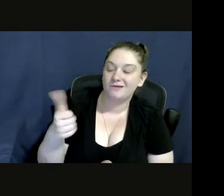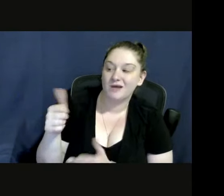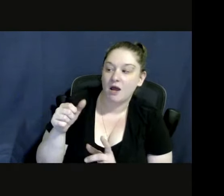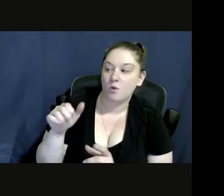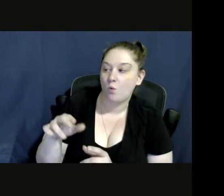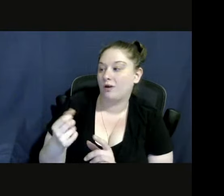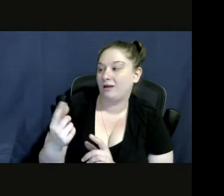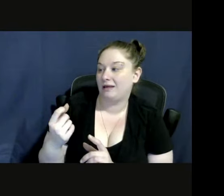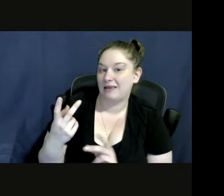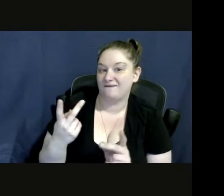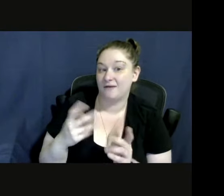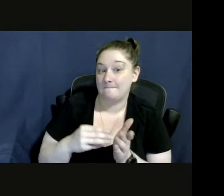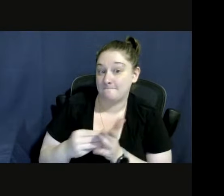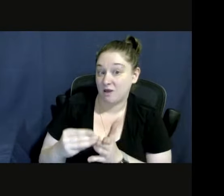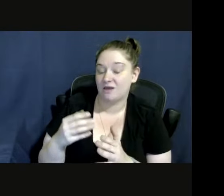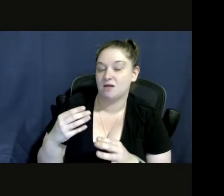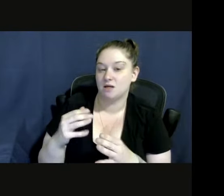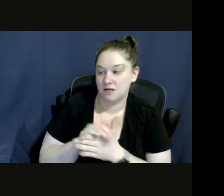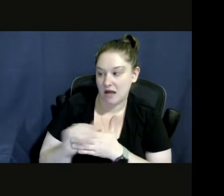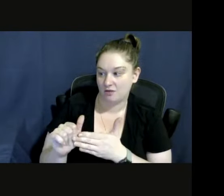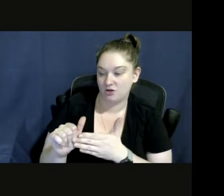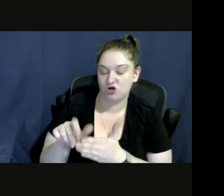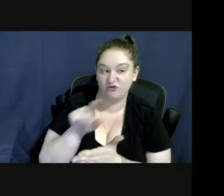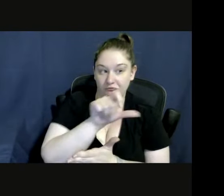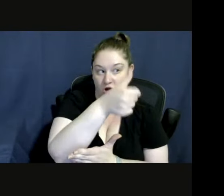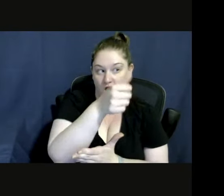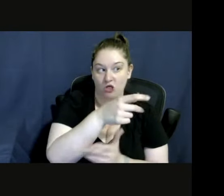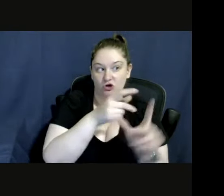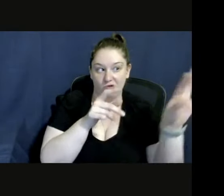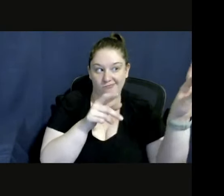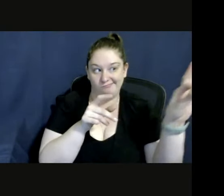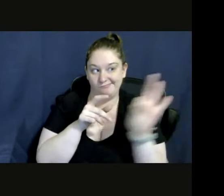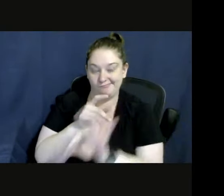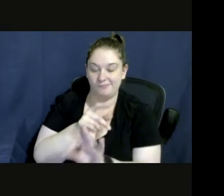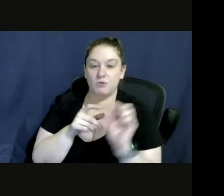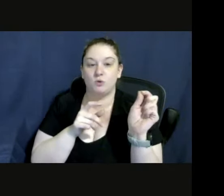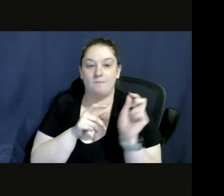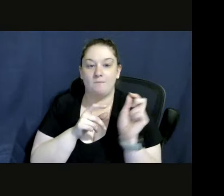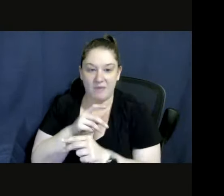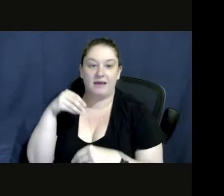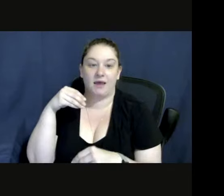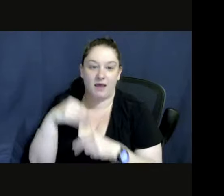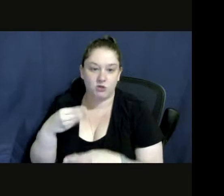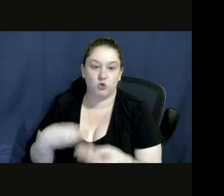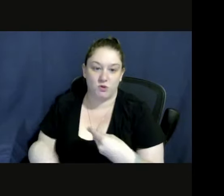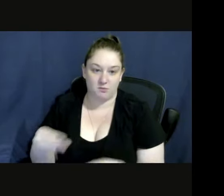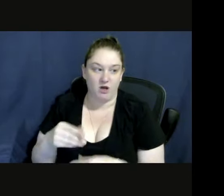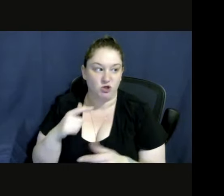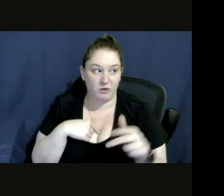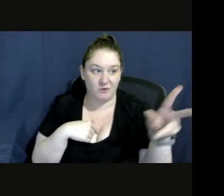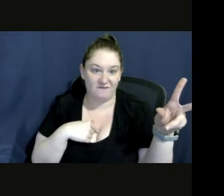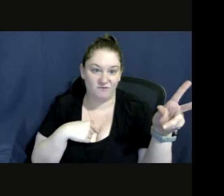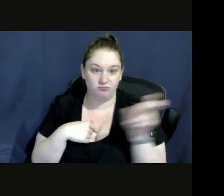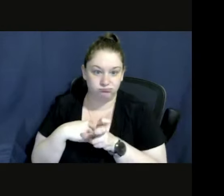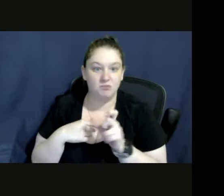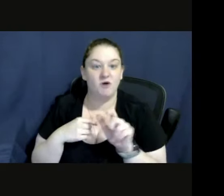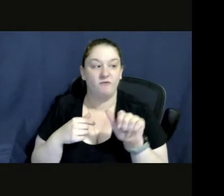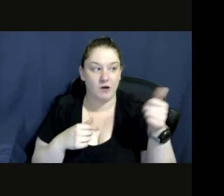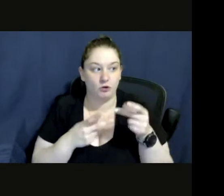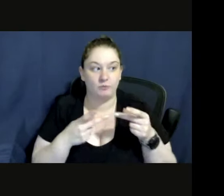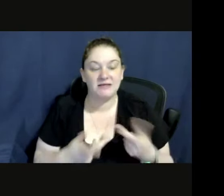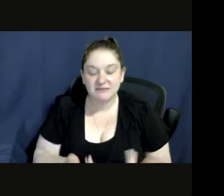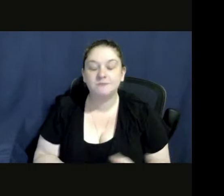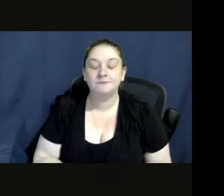this equation in order to put those services back into our budget. Mm-hmm. So, which, you know, would